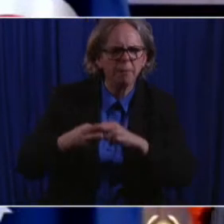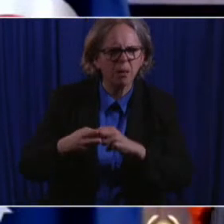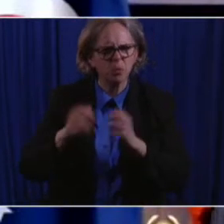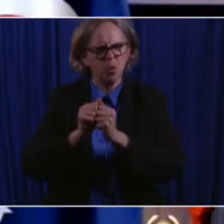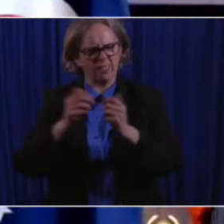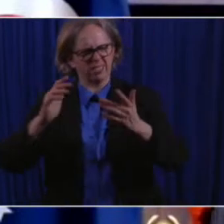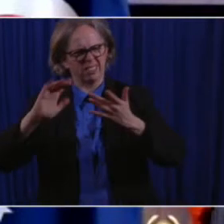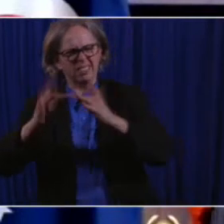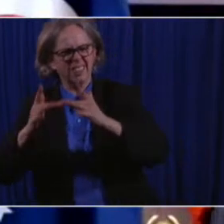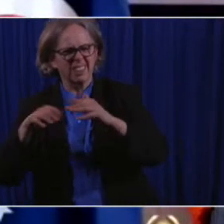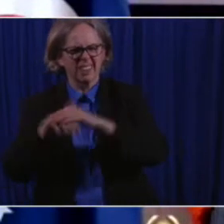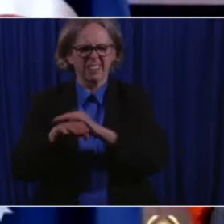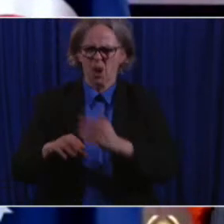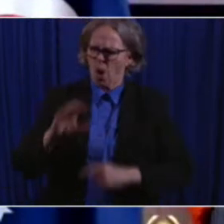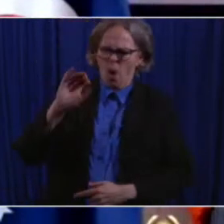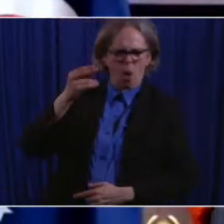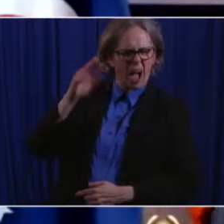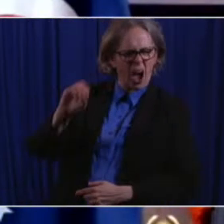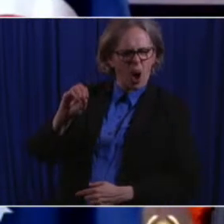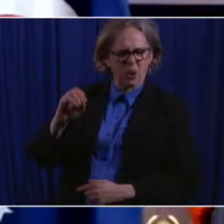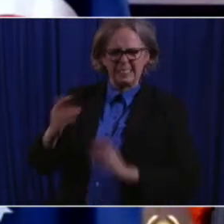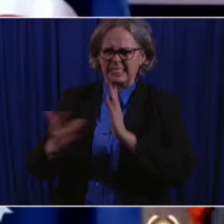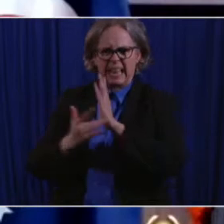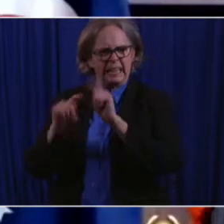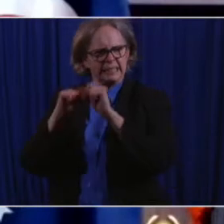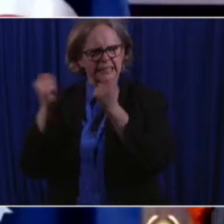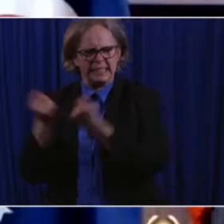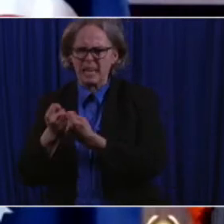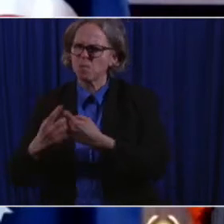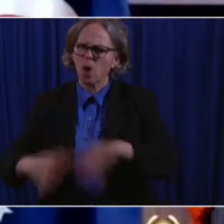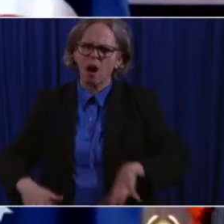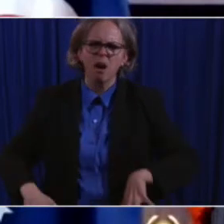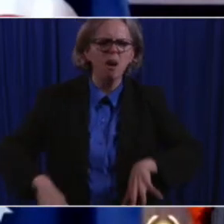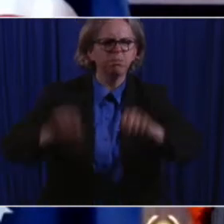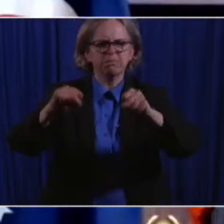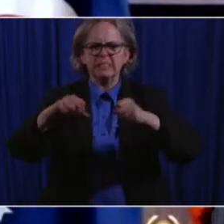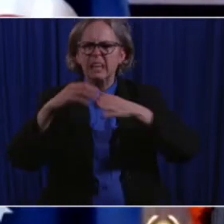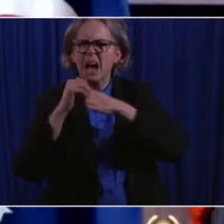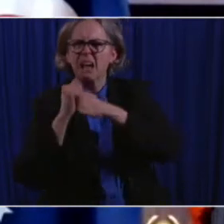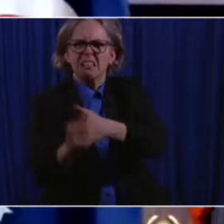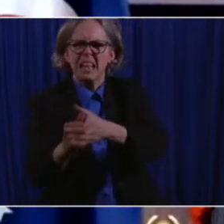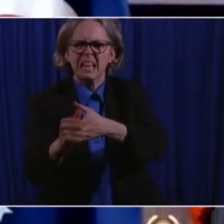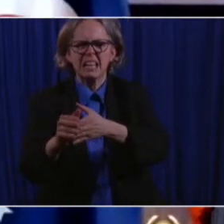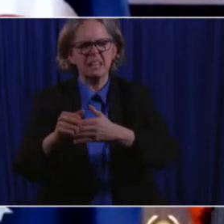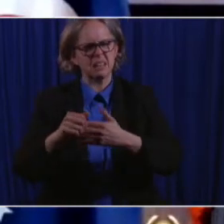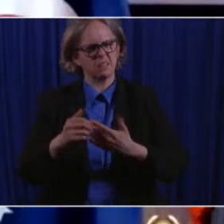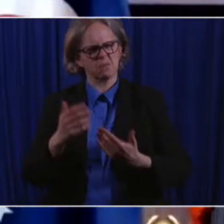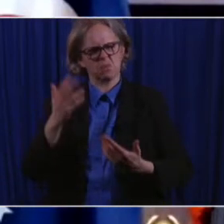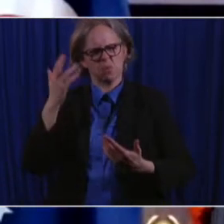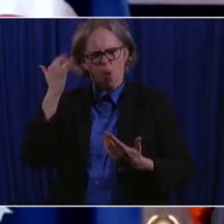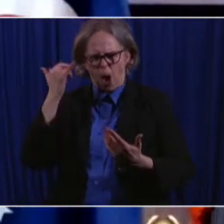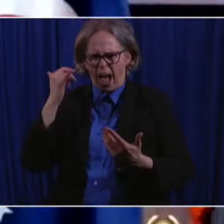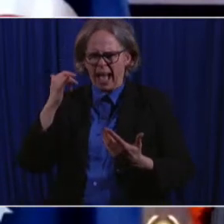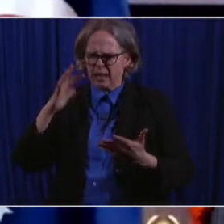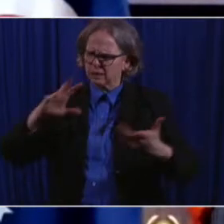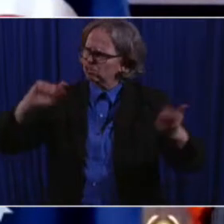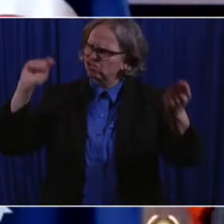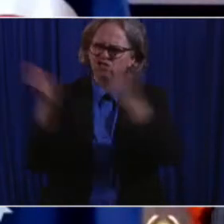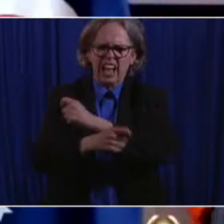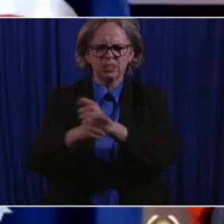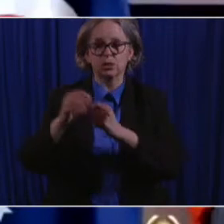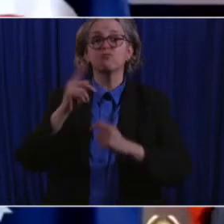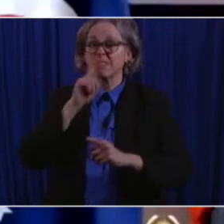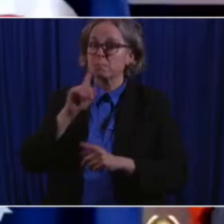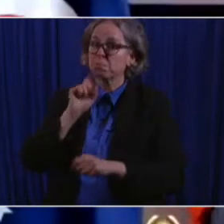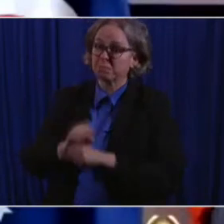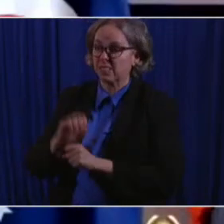tech team is leading what I would call a cultural change in the way that we approach technology.